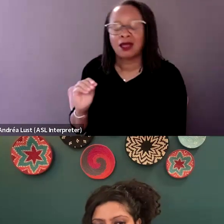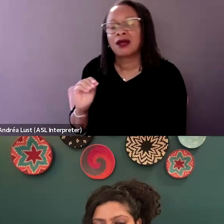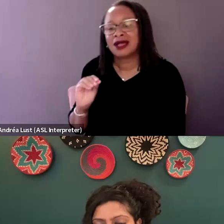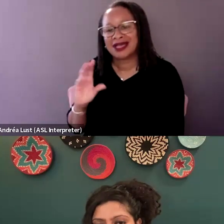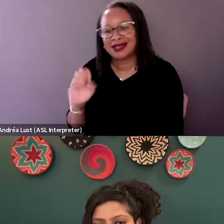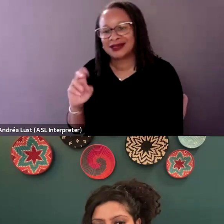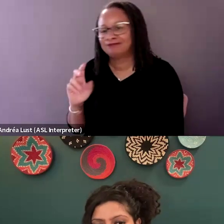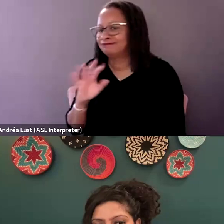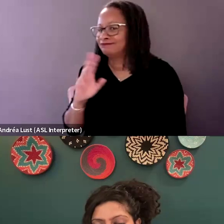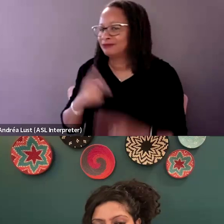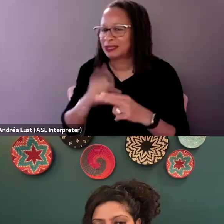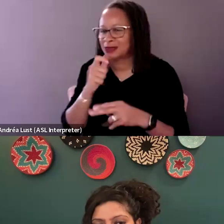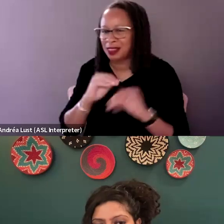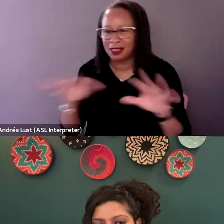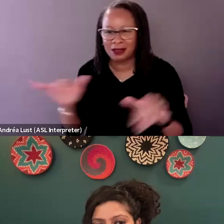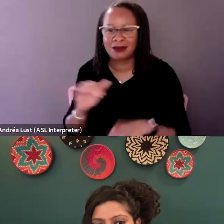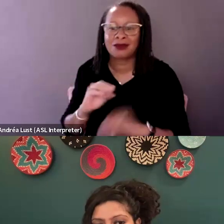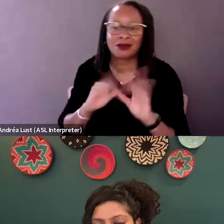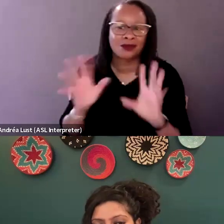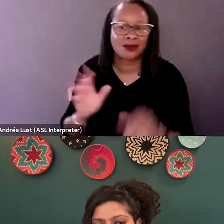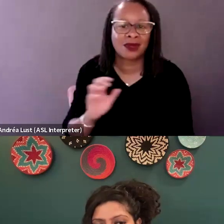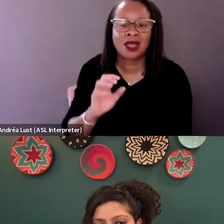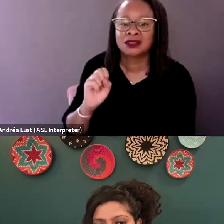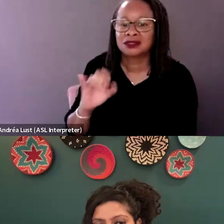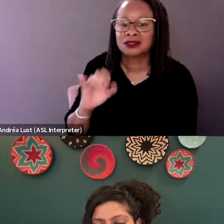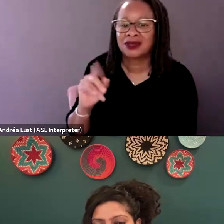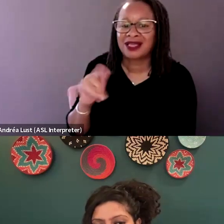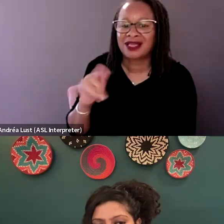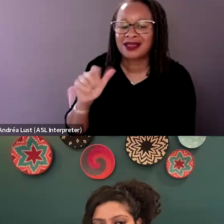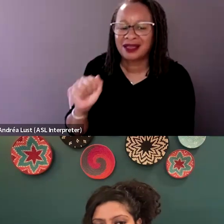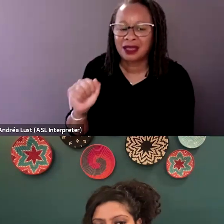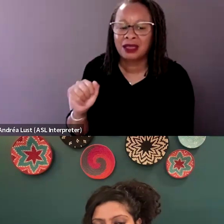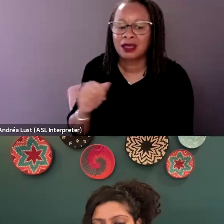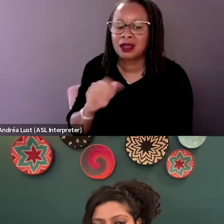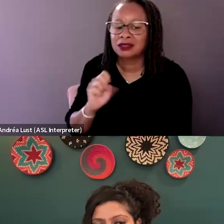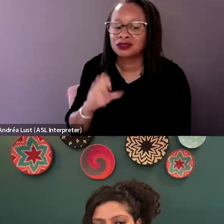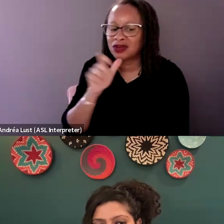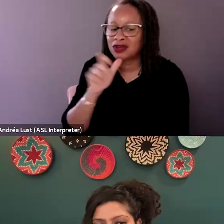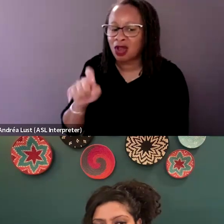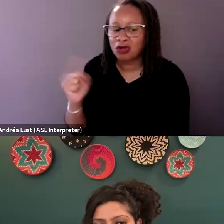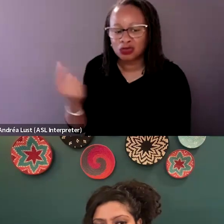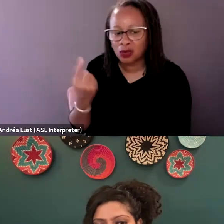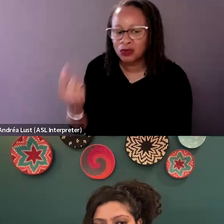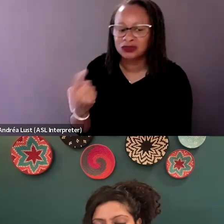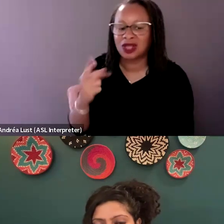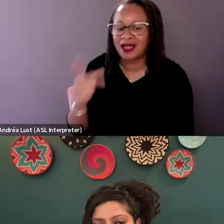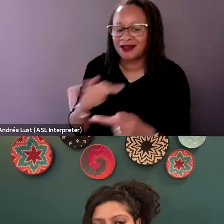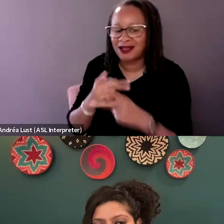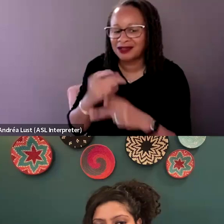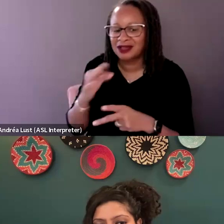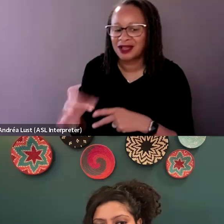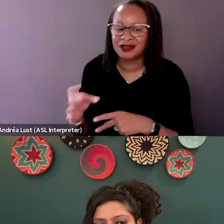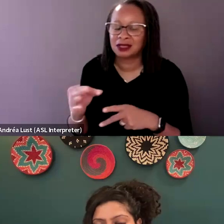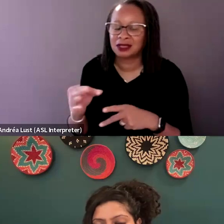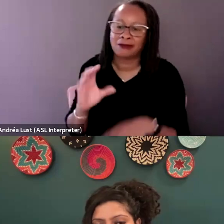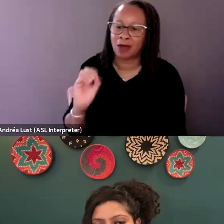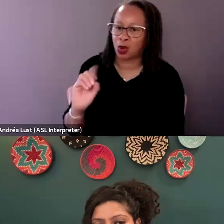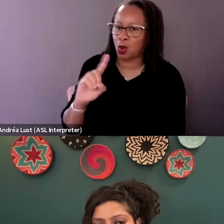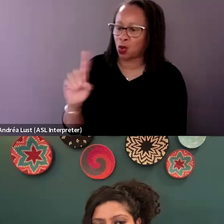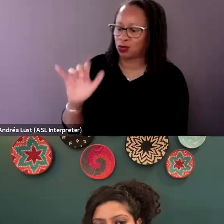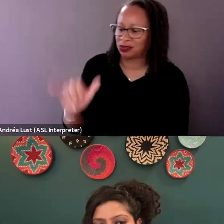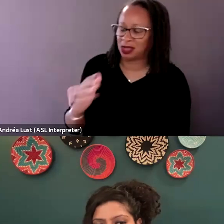So, because I mean, it's a transcultural medium. So. yeah, because it's like we're dealing with the country of cinema in this case, to